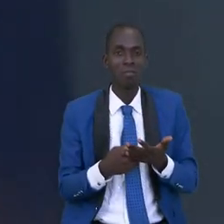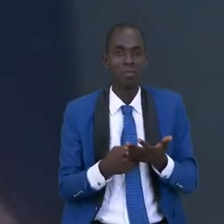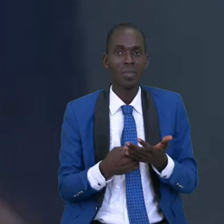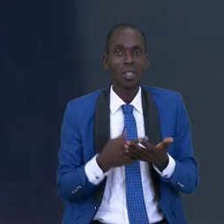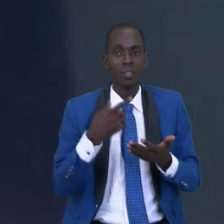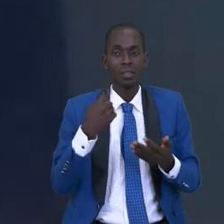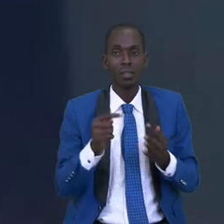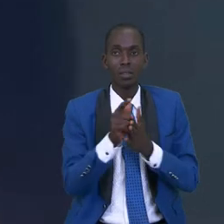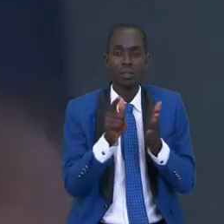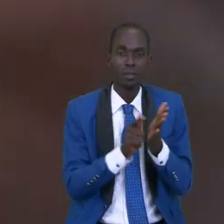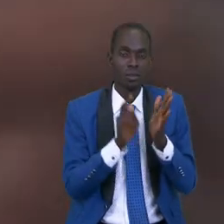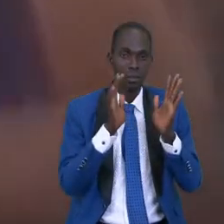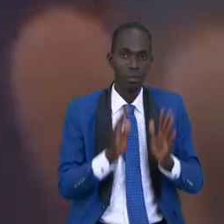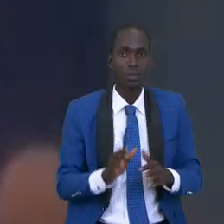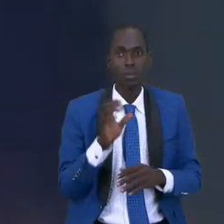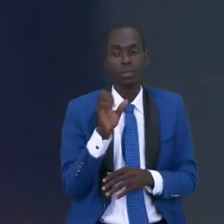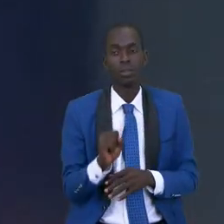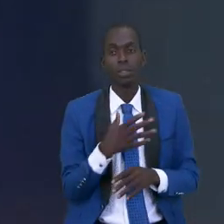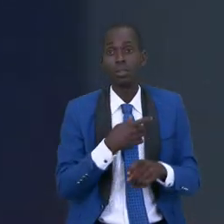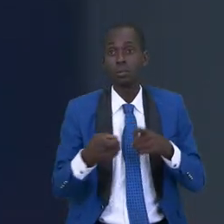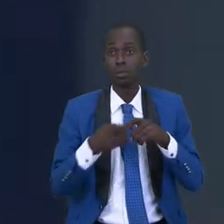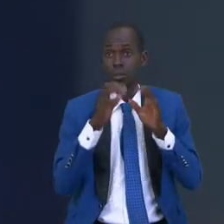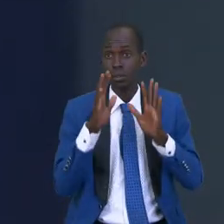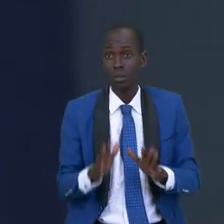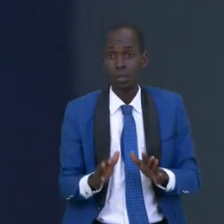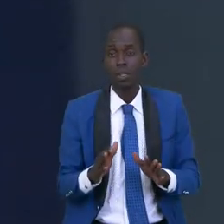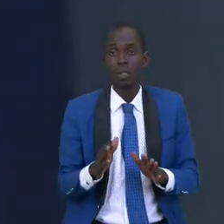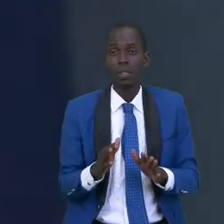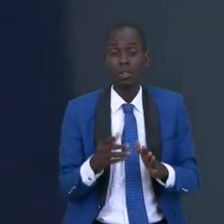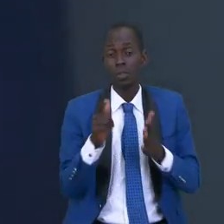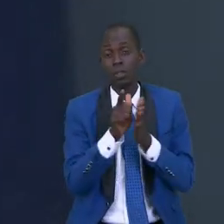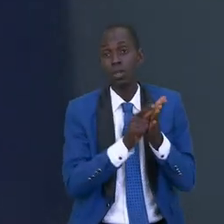lawyers, the prosecutor and my lawyers,